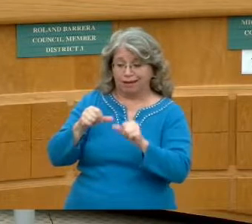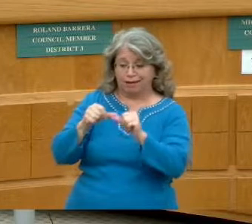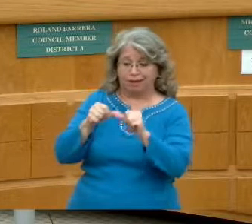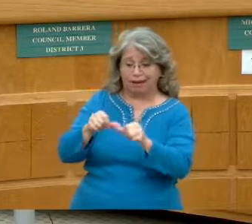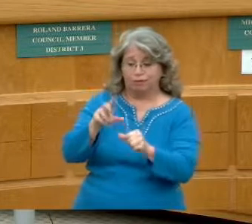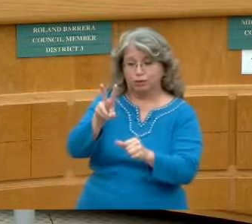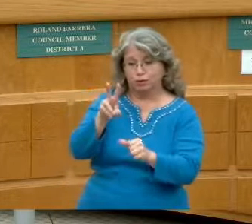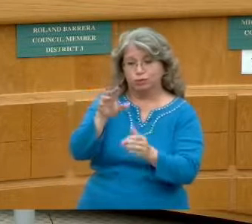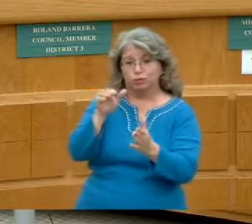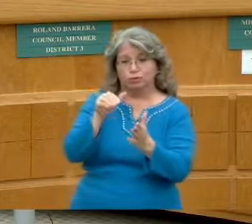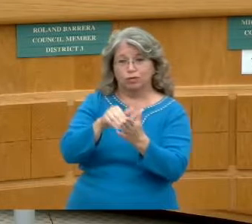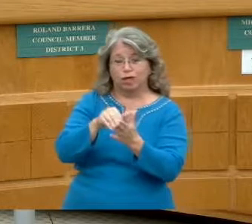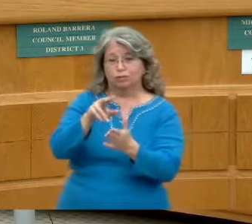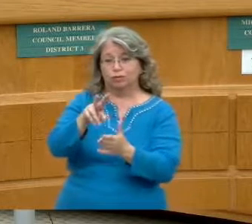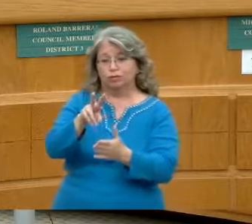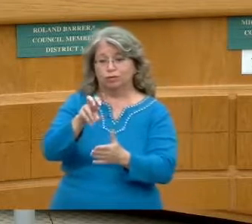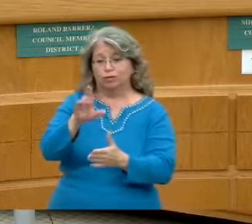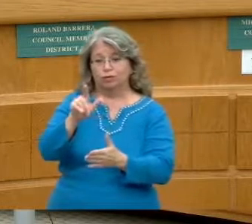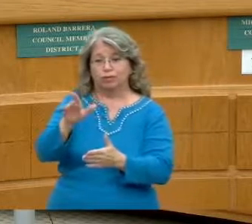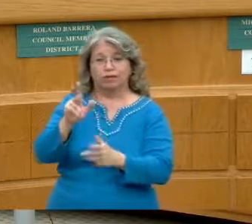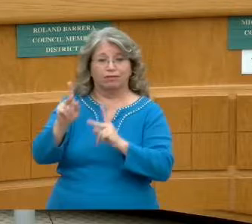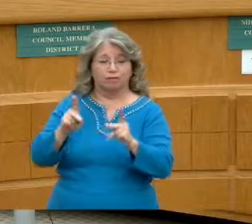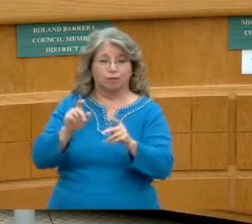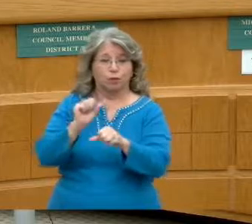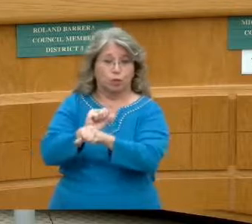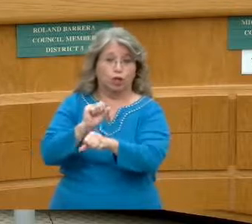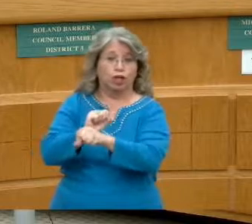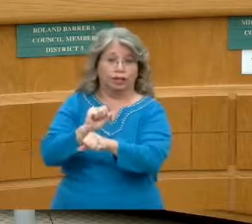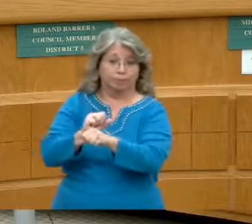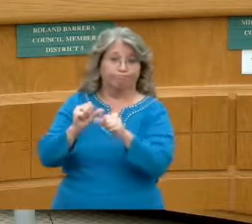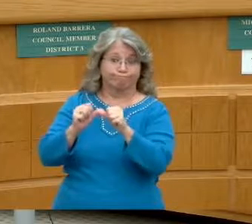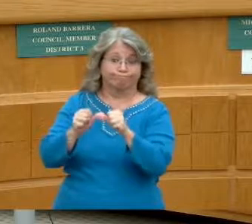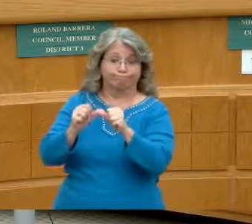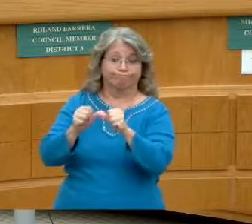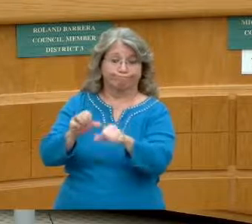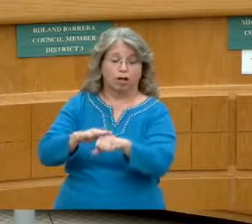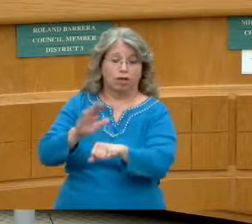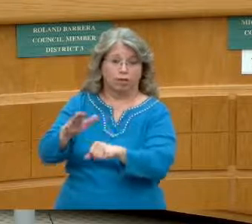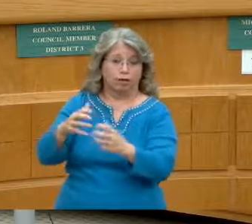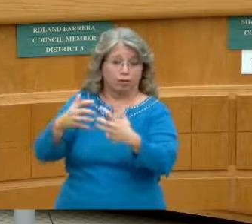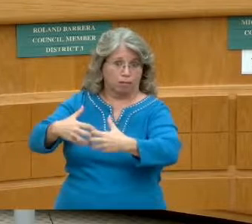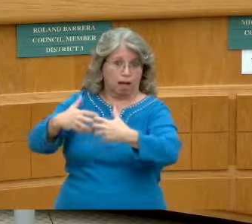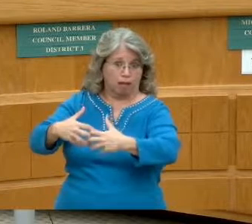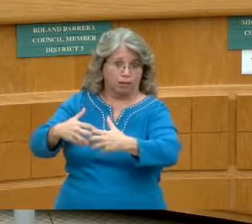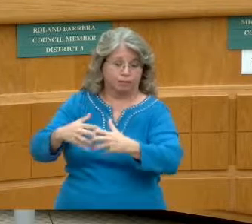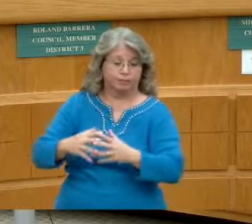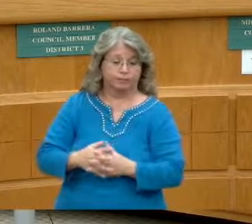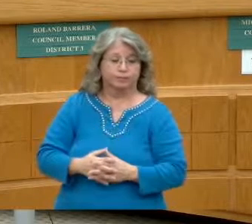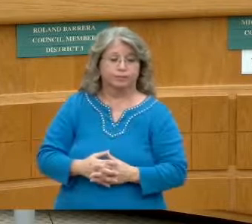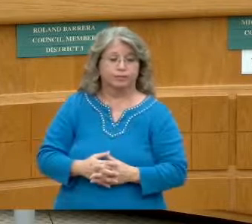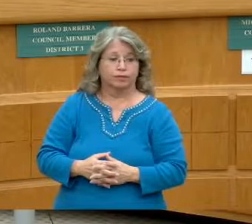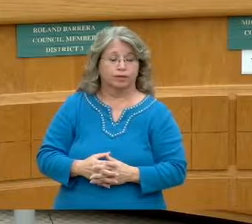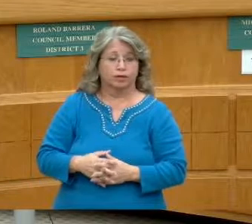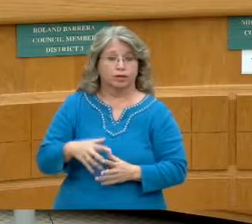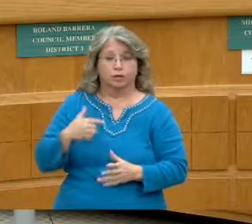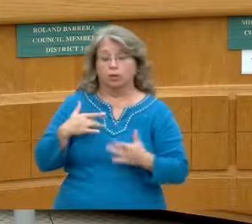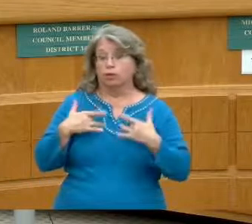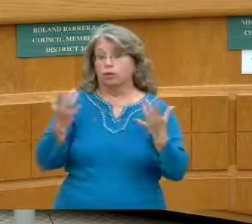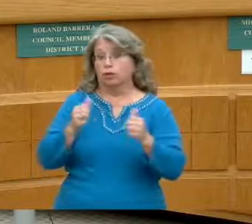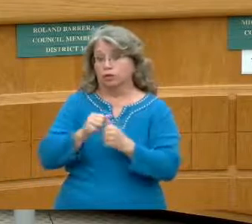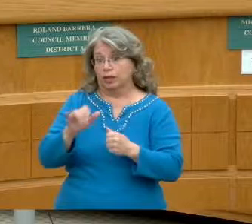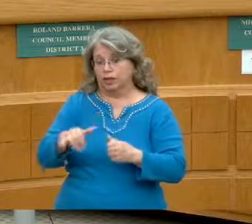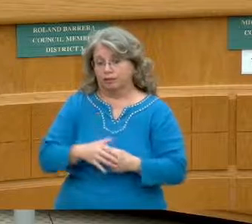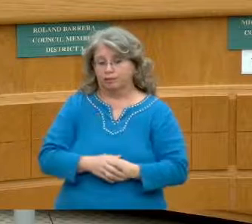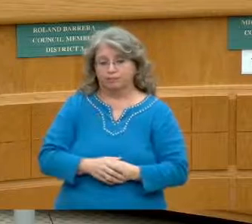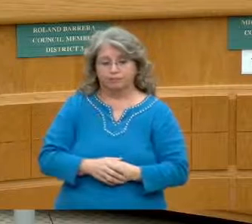people working over there on their plant. So we're delighted with that. On